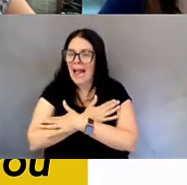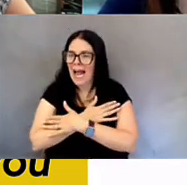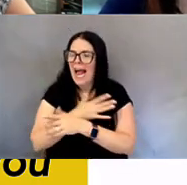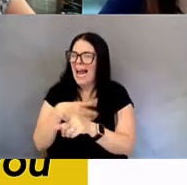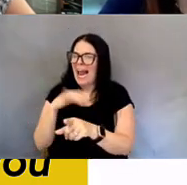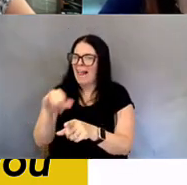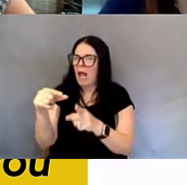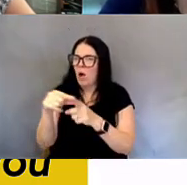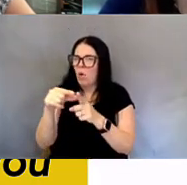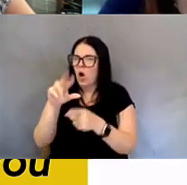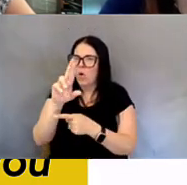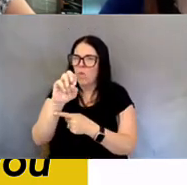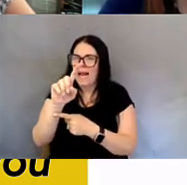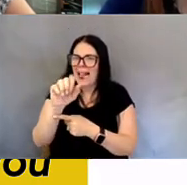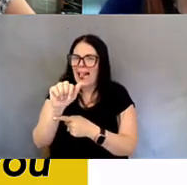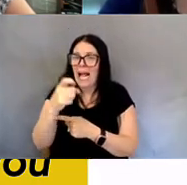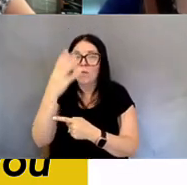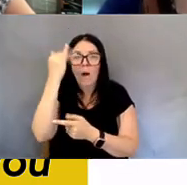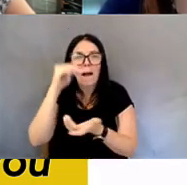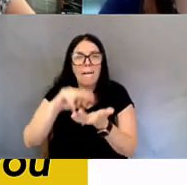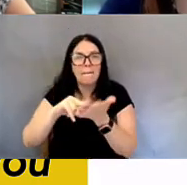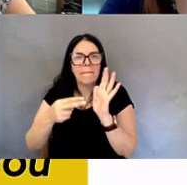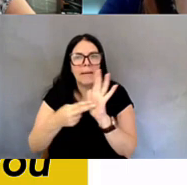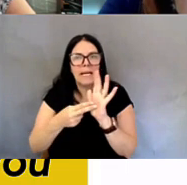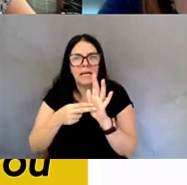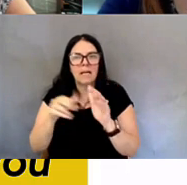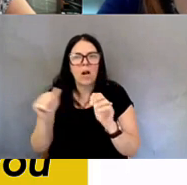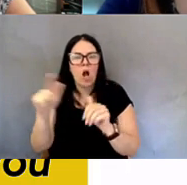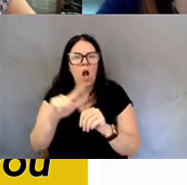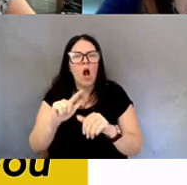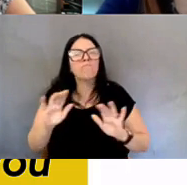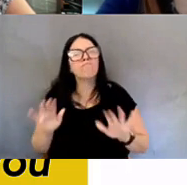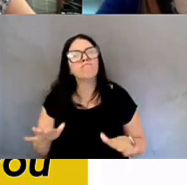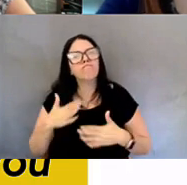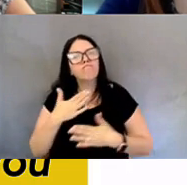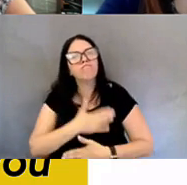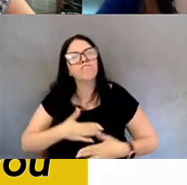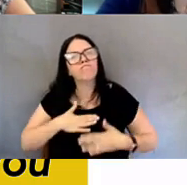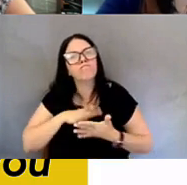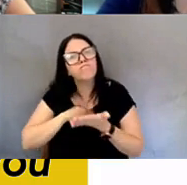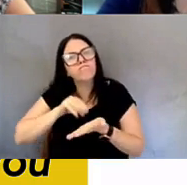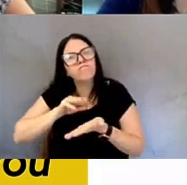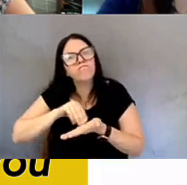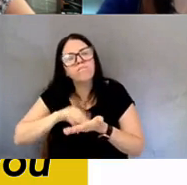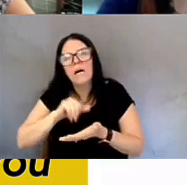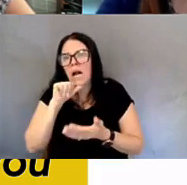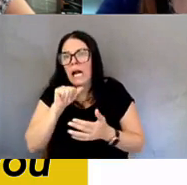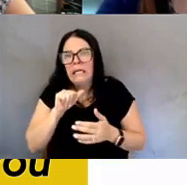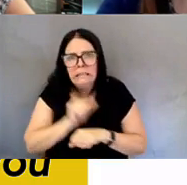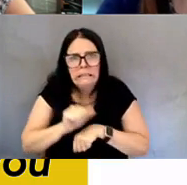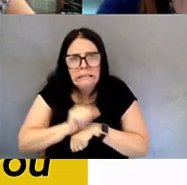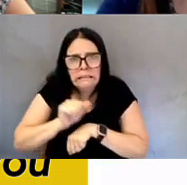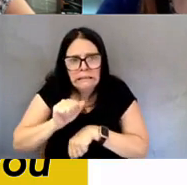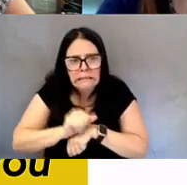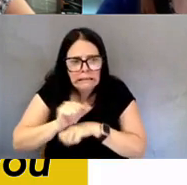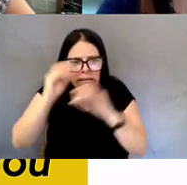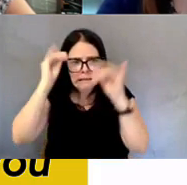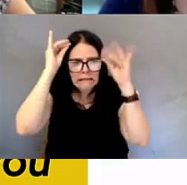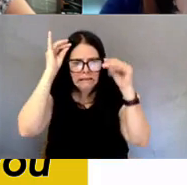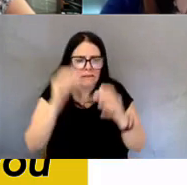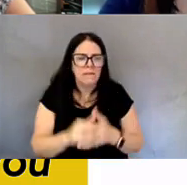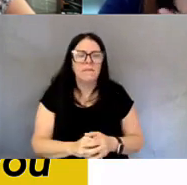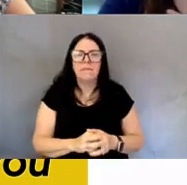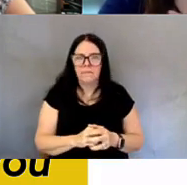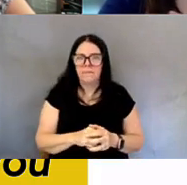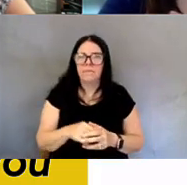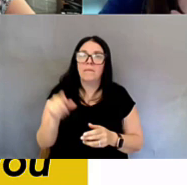that means that the learning is not onerous. Thoughtful questions from the learners, I take it, as